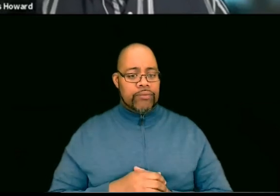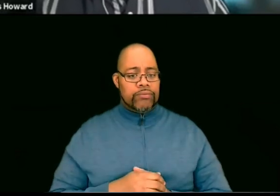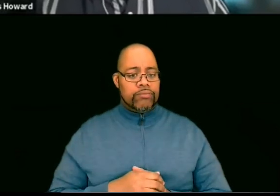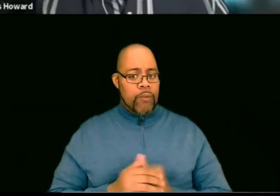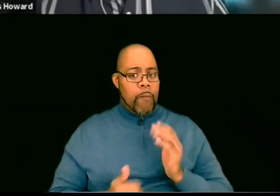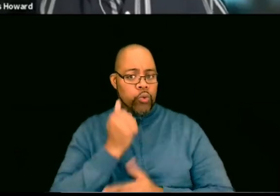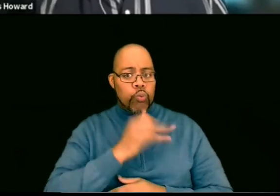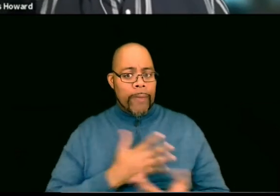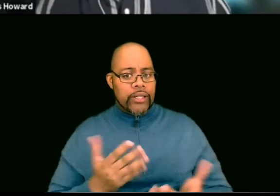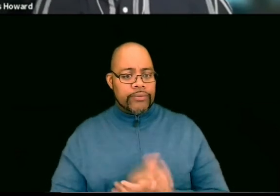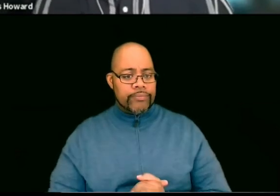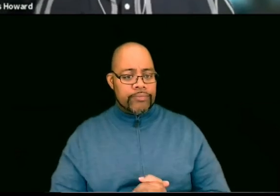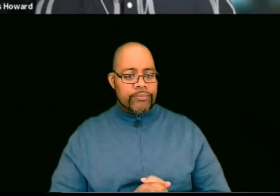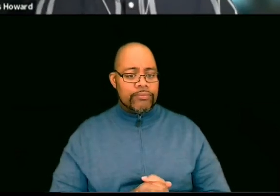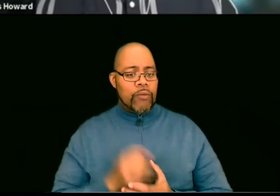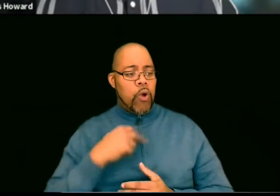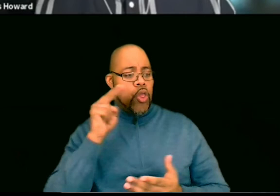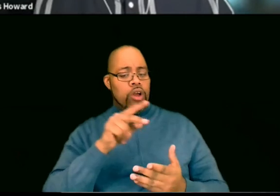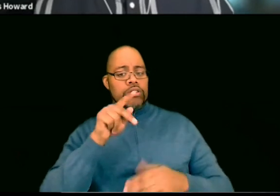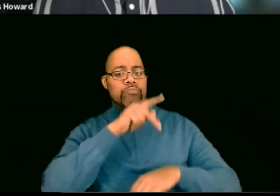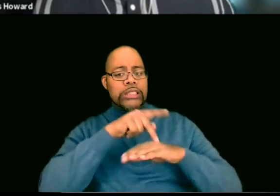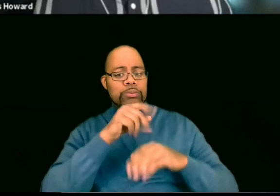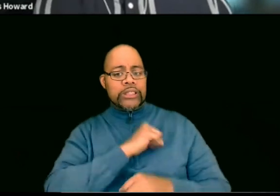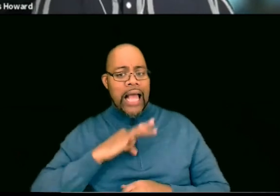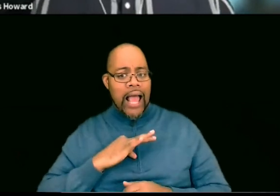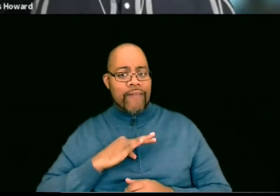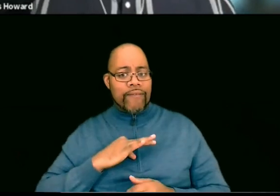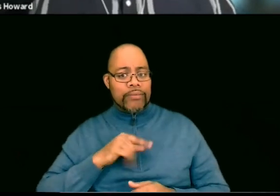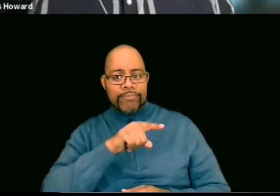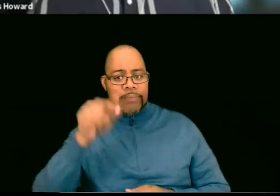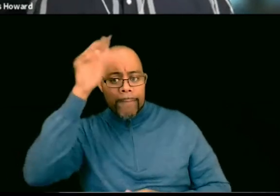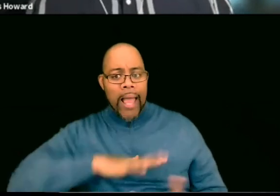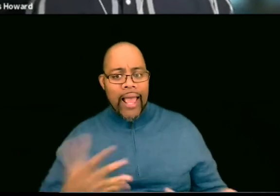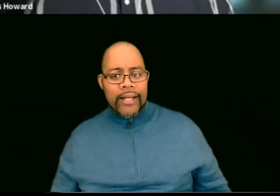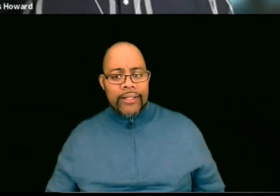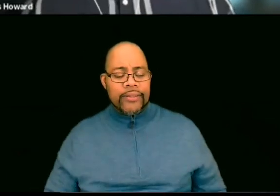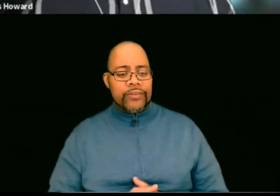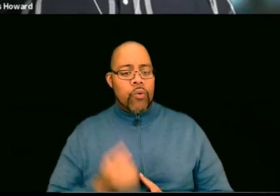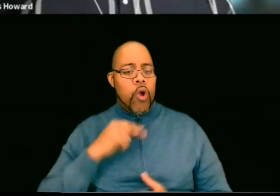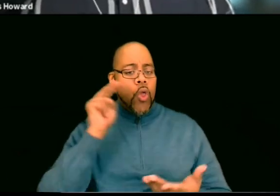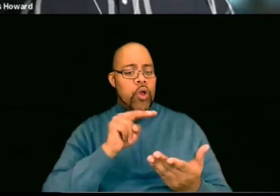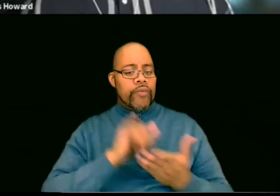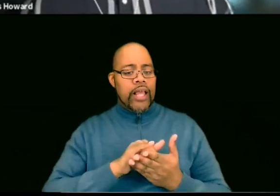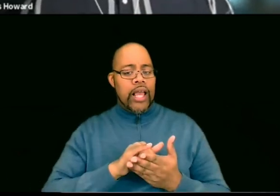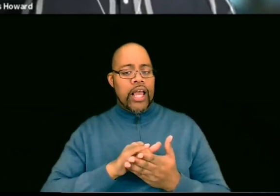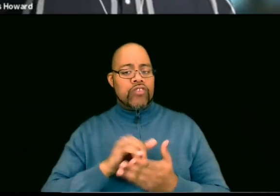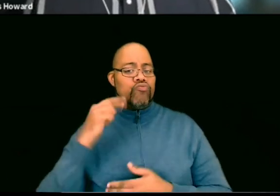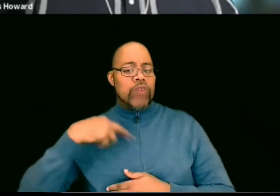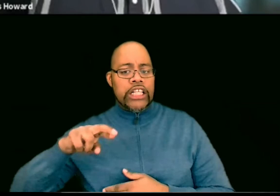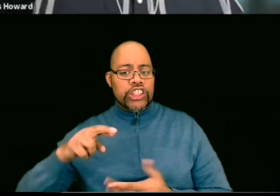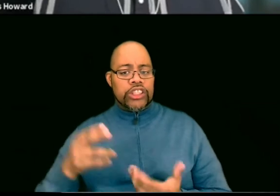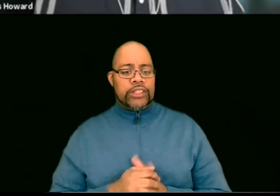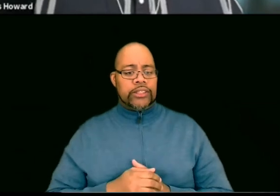staff was women. If we looked at the principal staff, it was men. You know, if we look at the